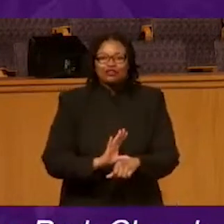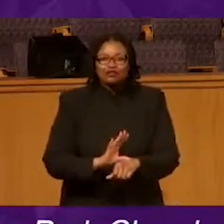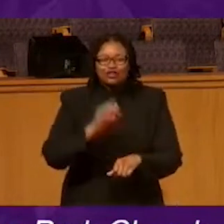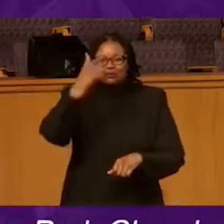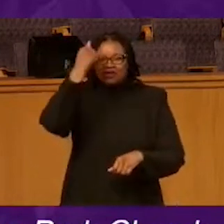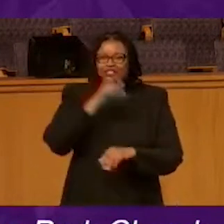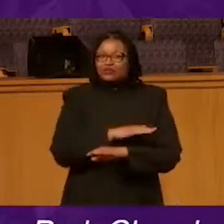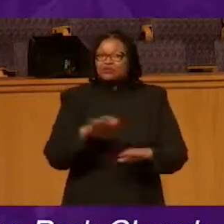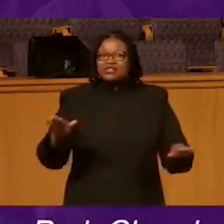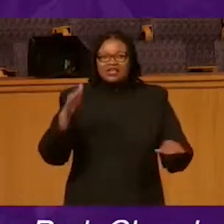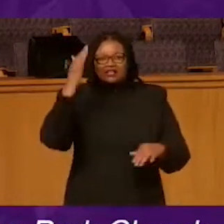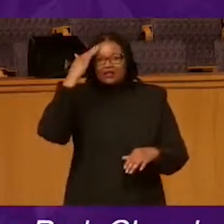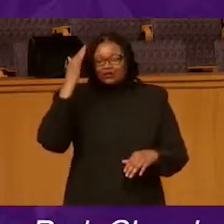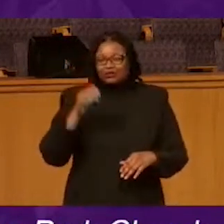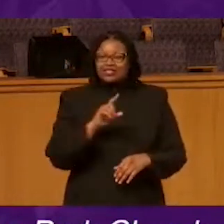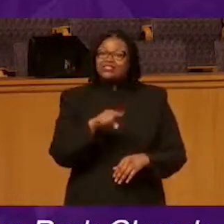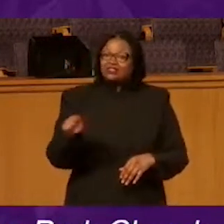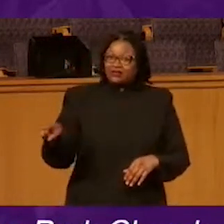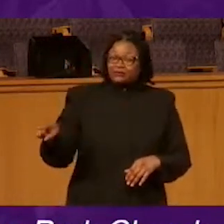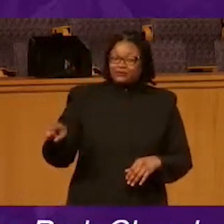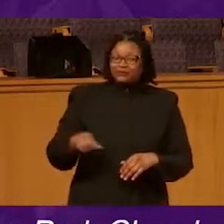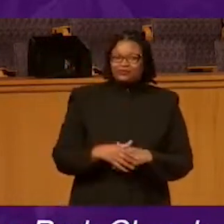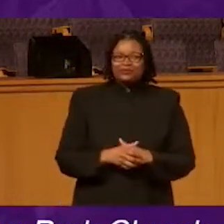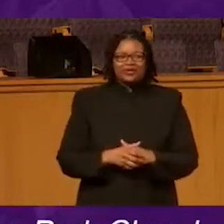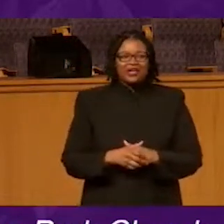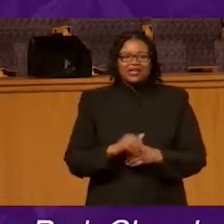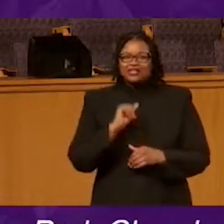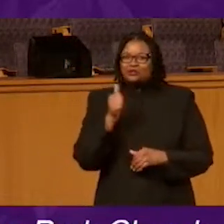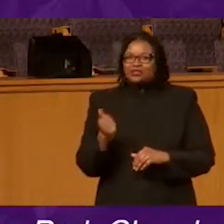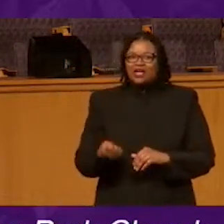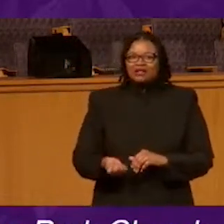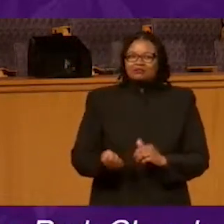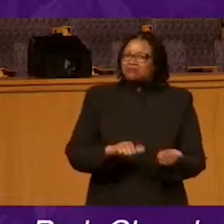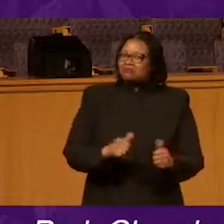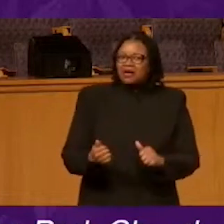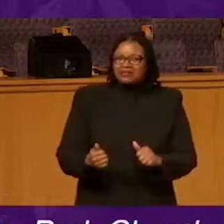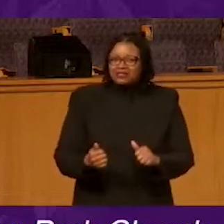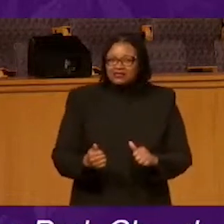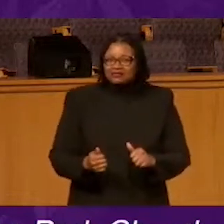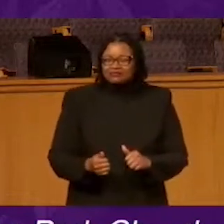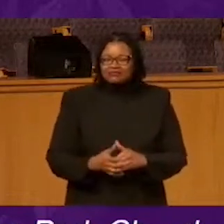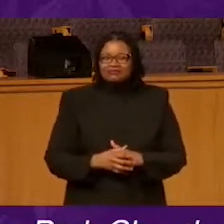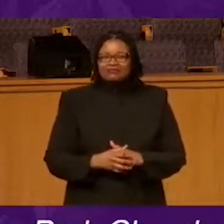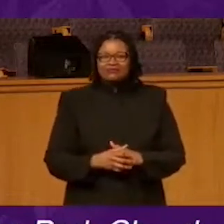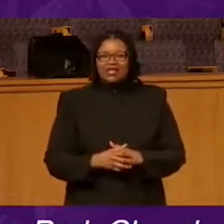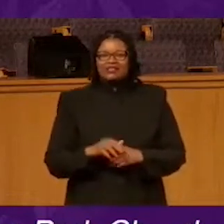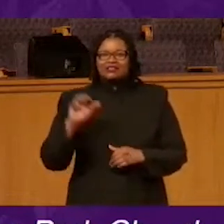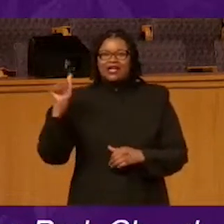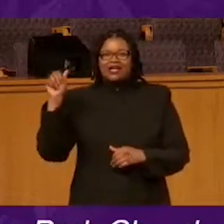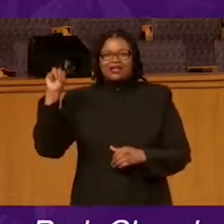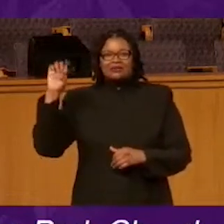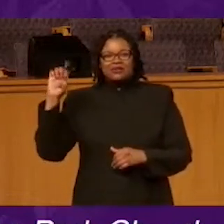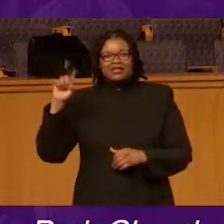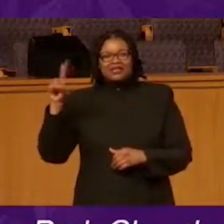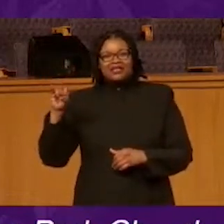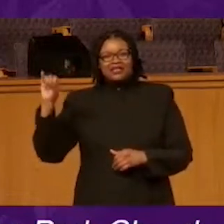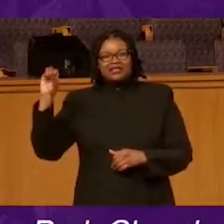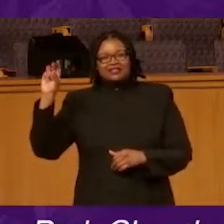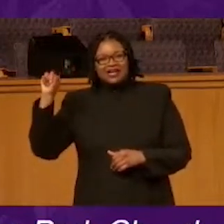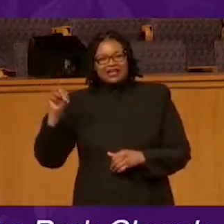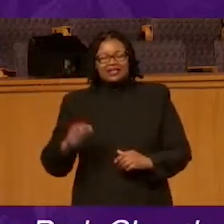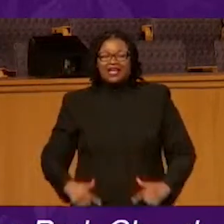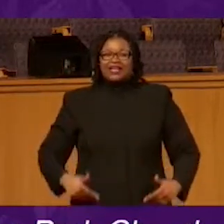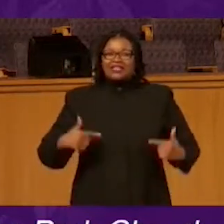to everybody. Because she wasn't Baptist. She was AME Zion. She had lived in